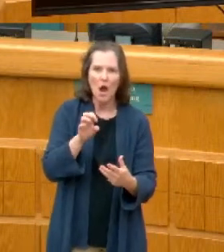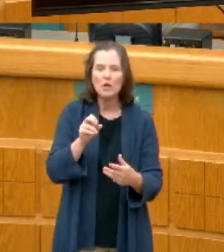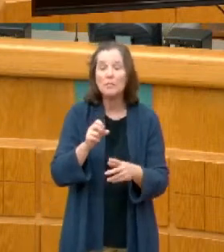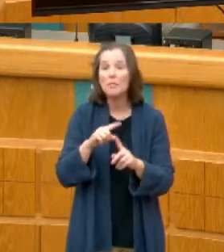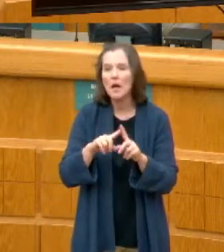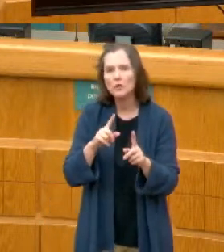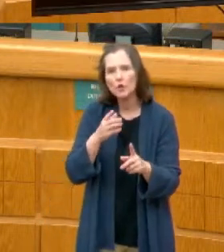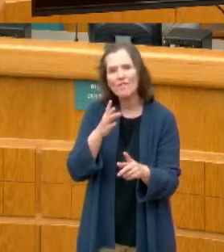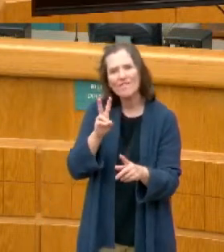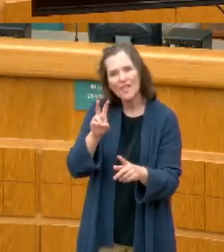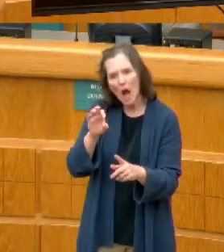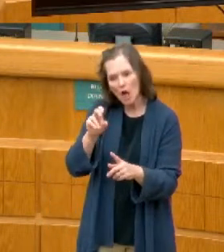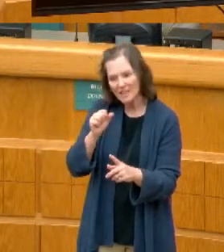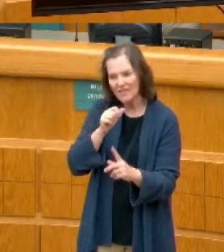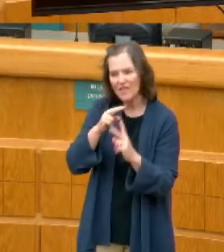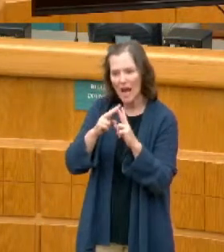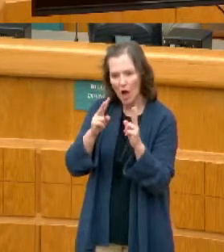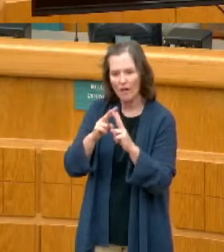infecting people.